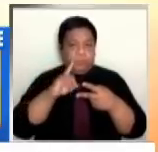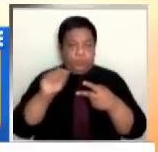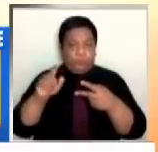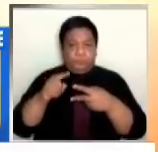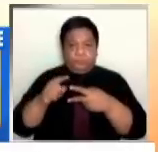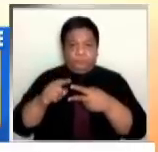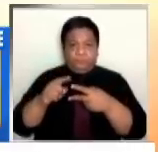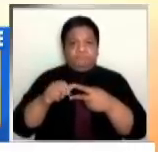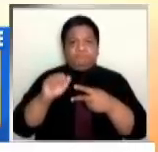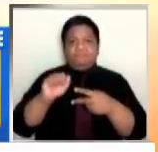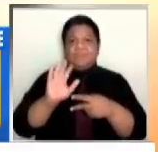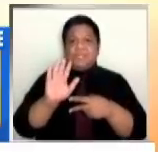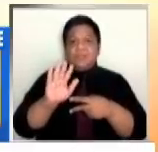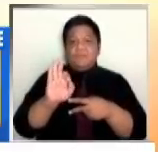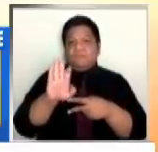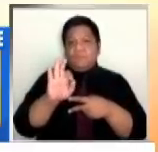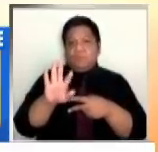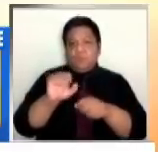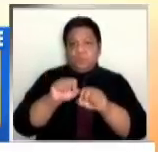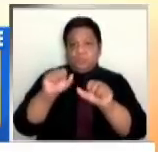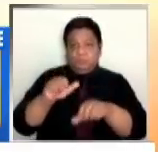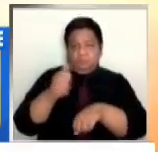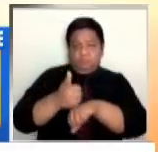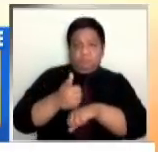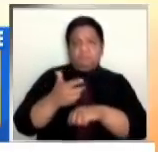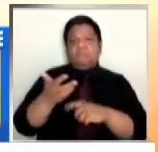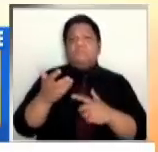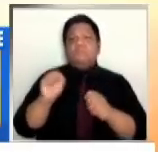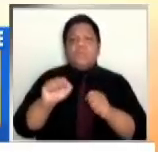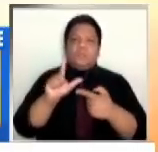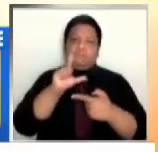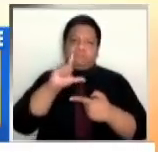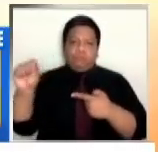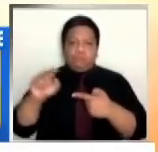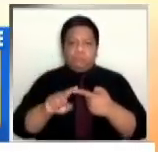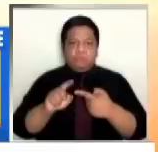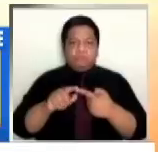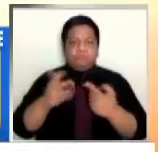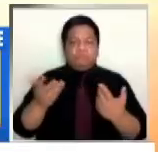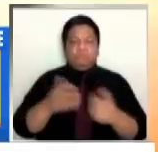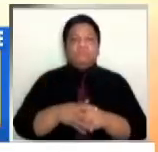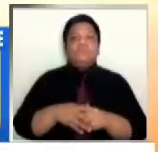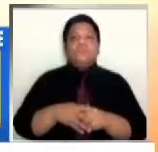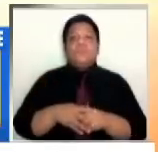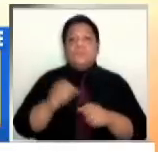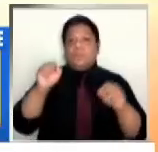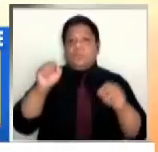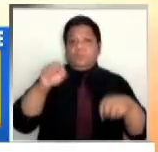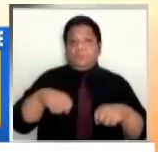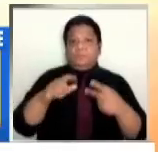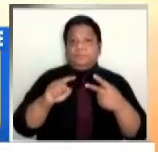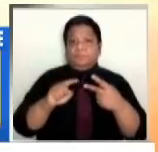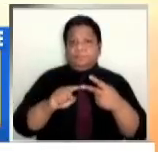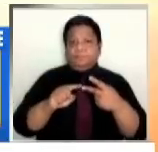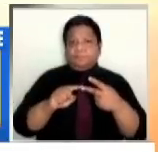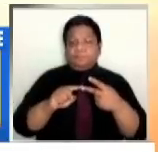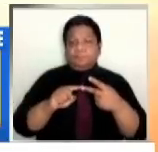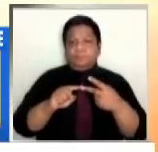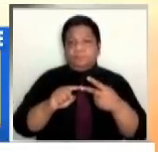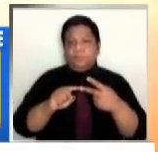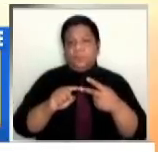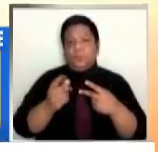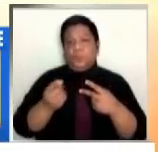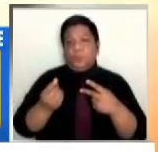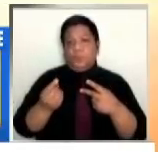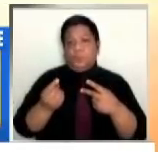mechanism provided by the social media platform where the post was published. And, or second, we can directly report